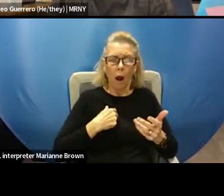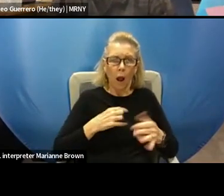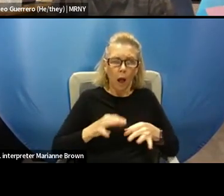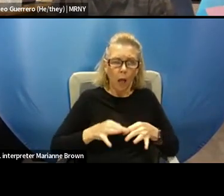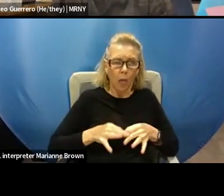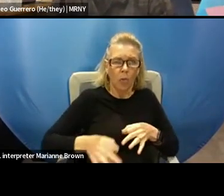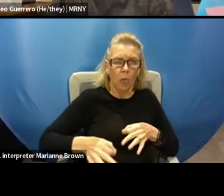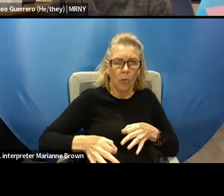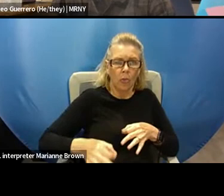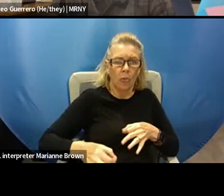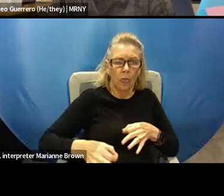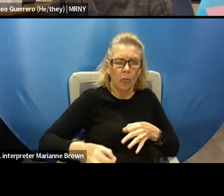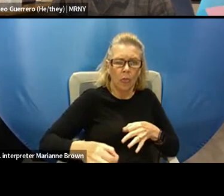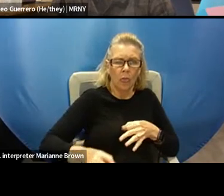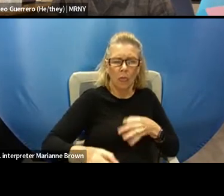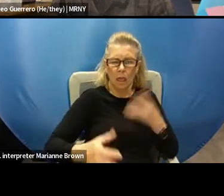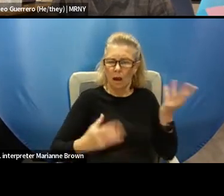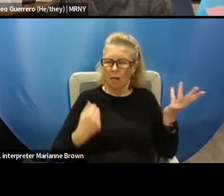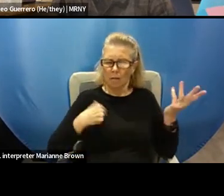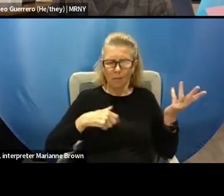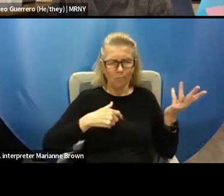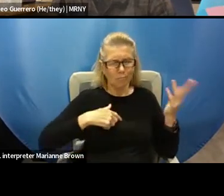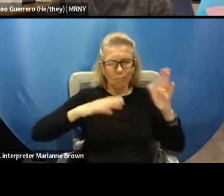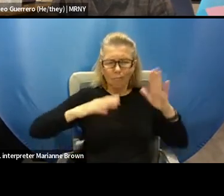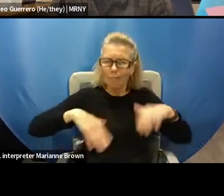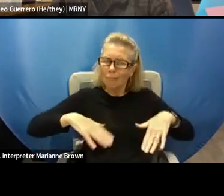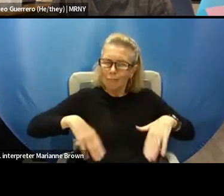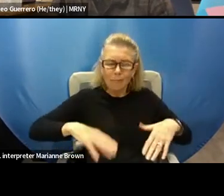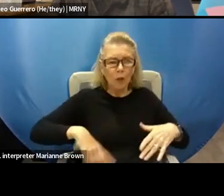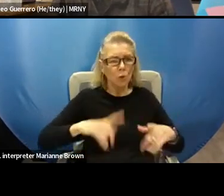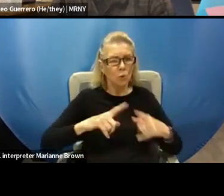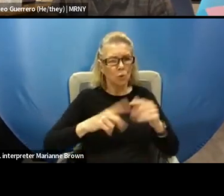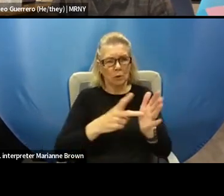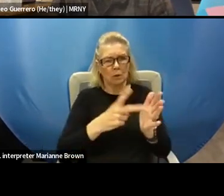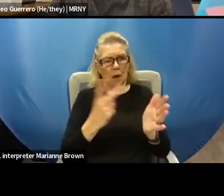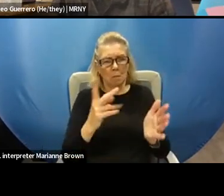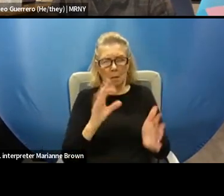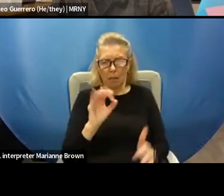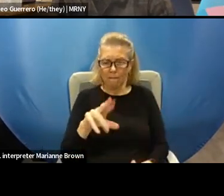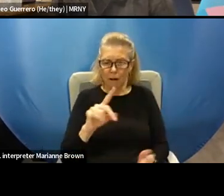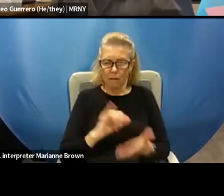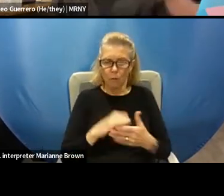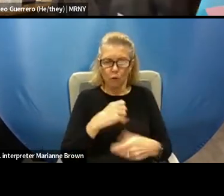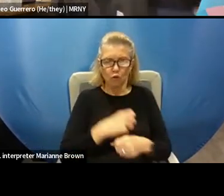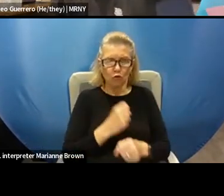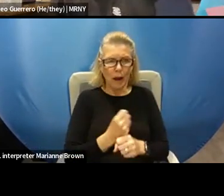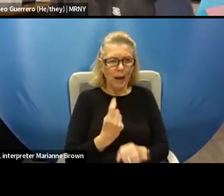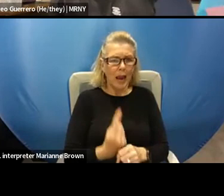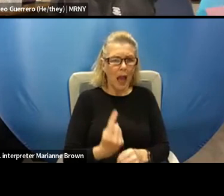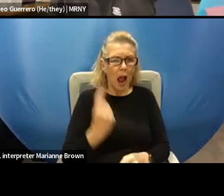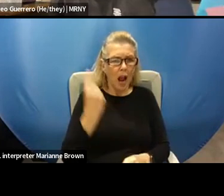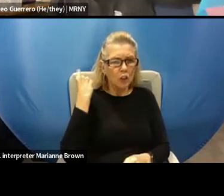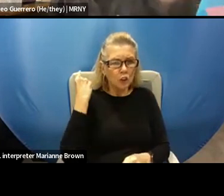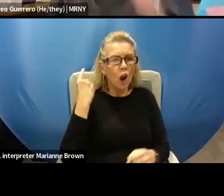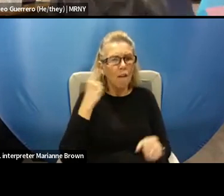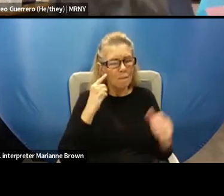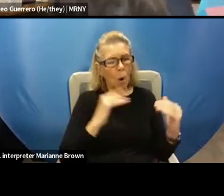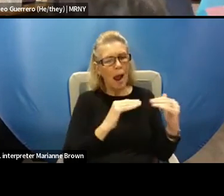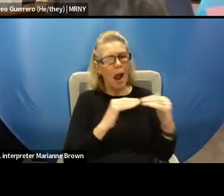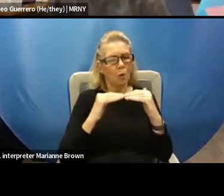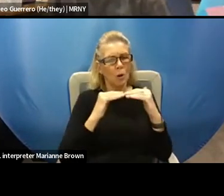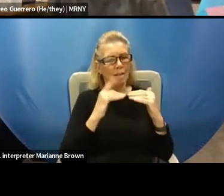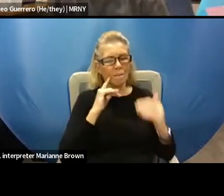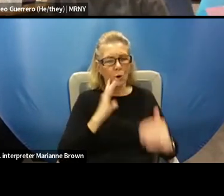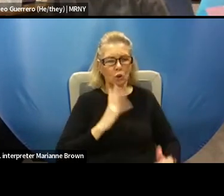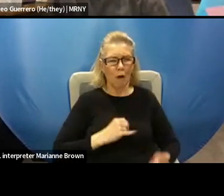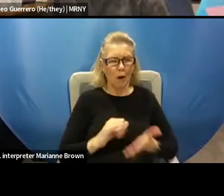we still haven't even been able to double the fund that was created last year to advance equity for trans New Yorkers.